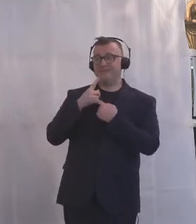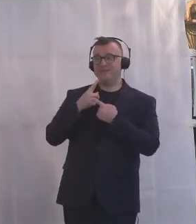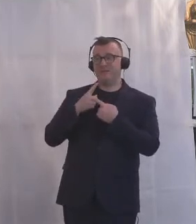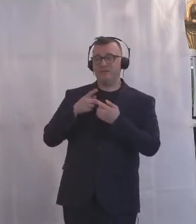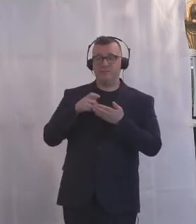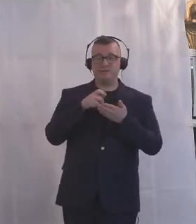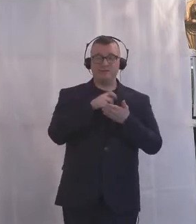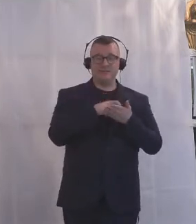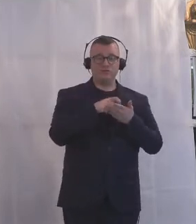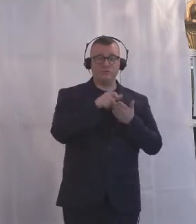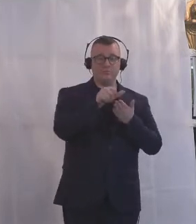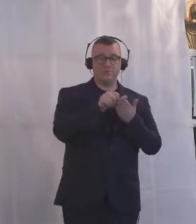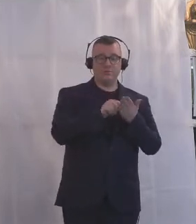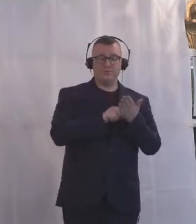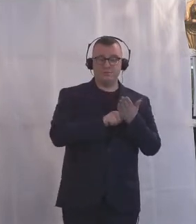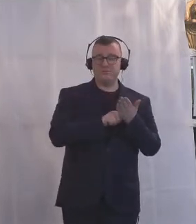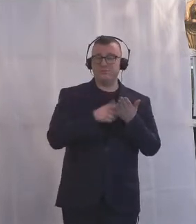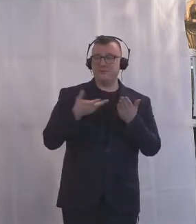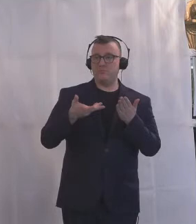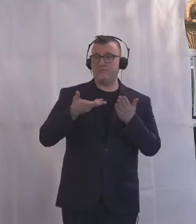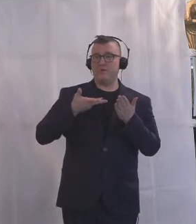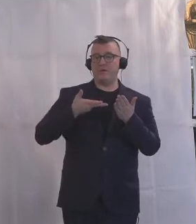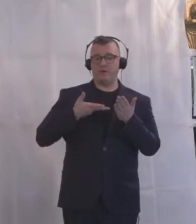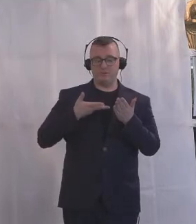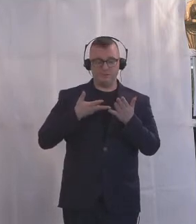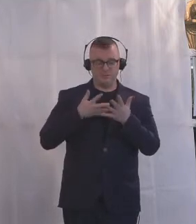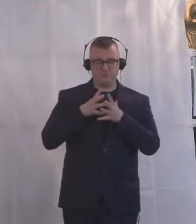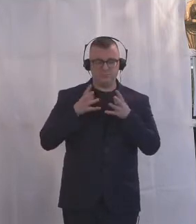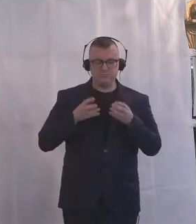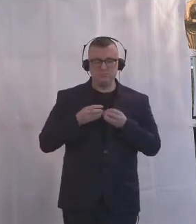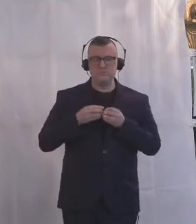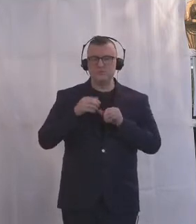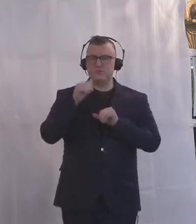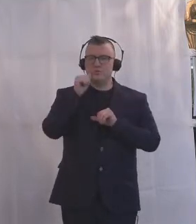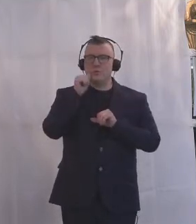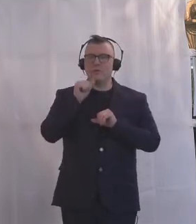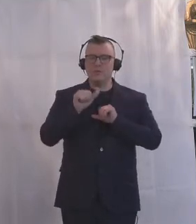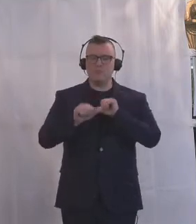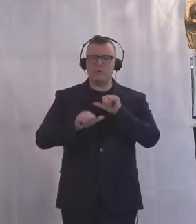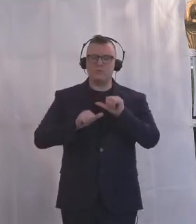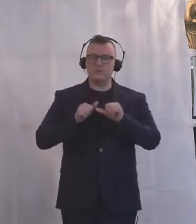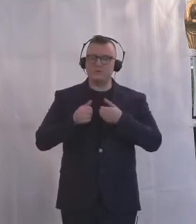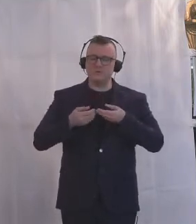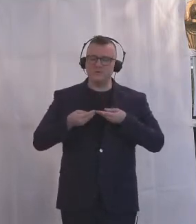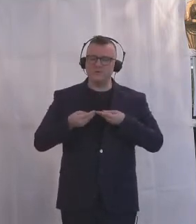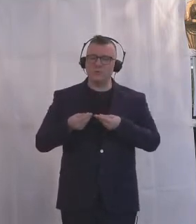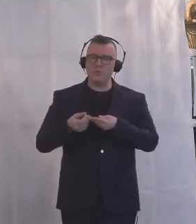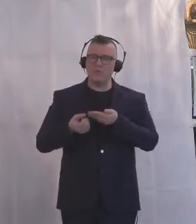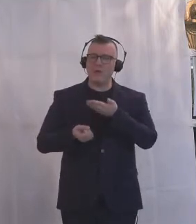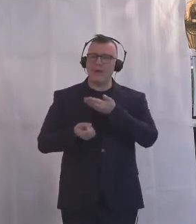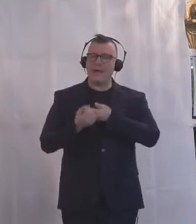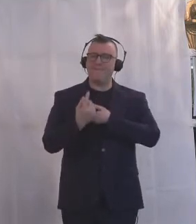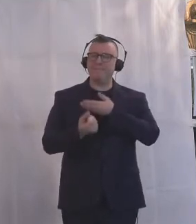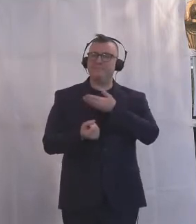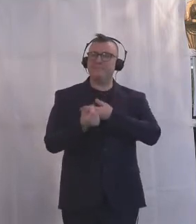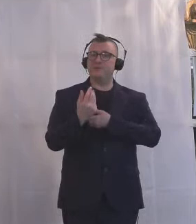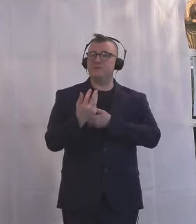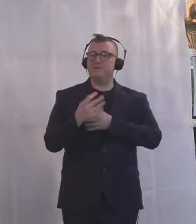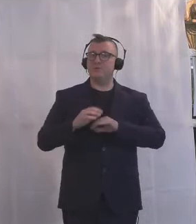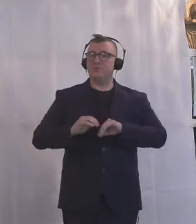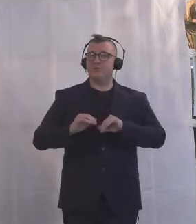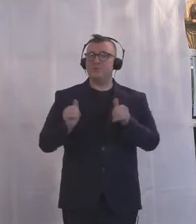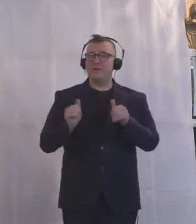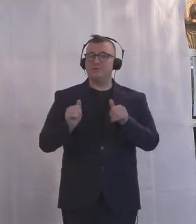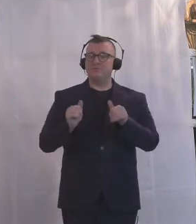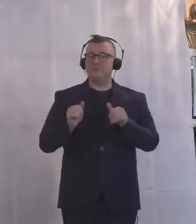signatories provide is very helpful for knowing that we're going on that journey, and that actually, you know, things are happening, and that processes are